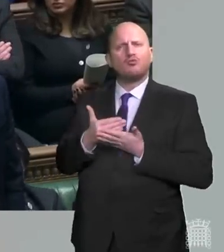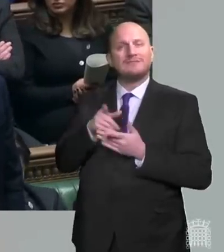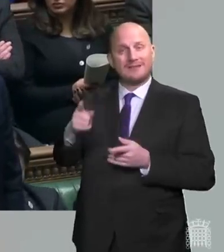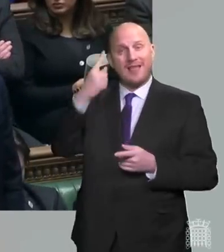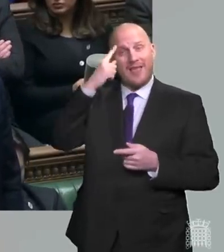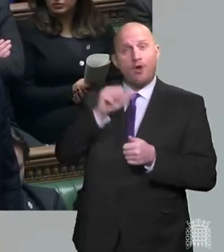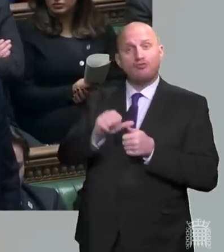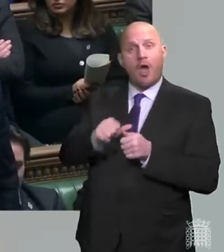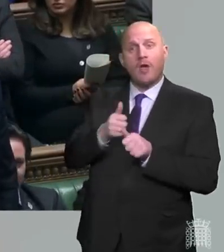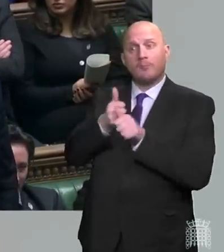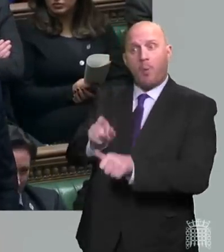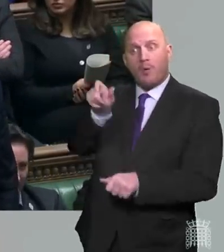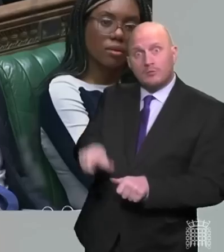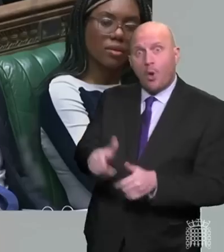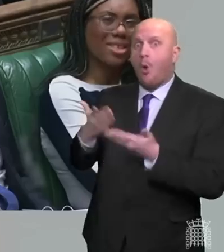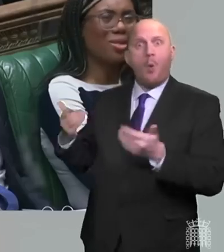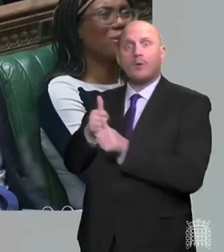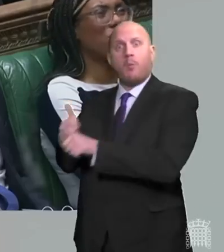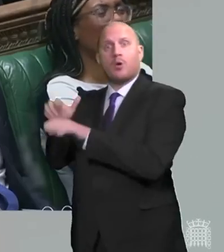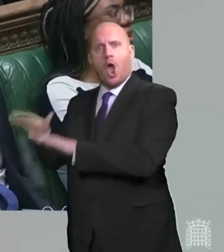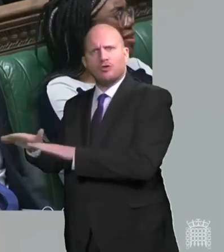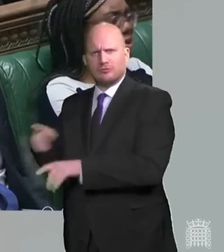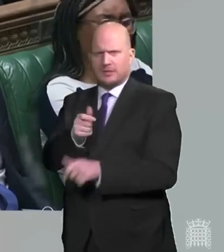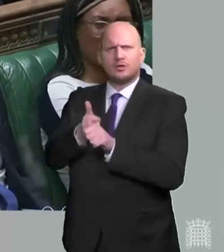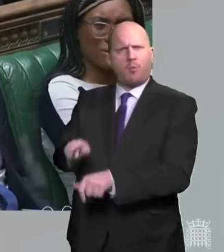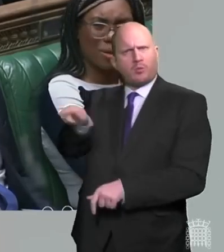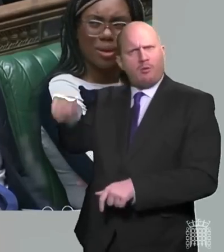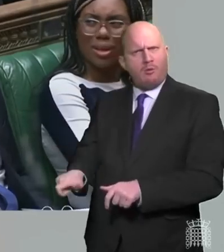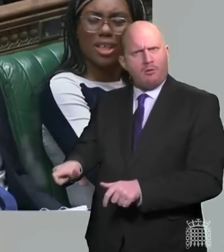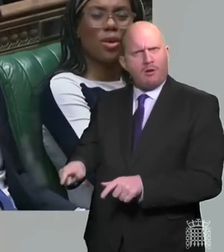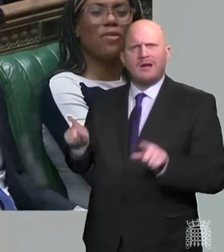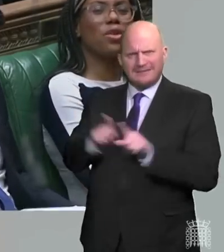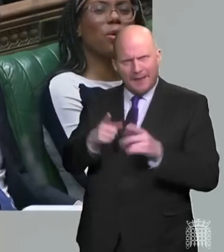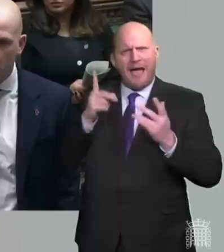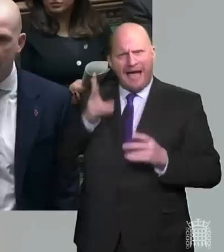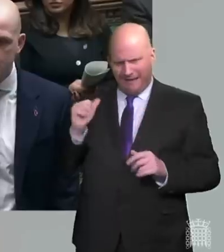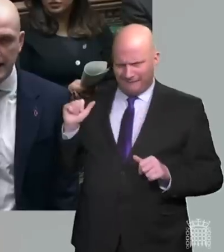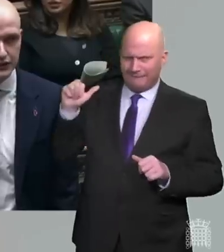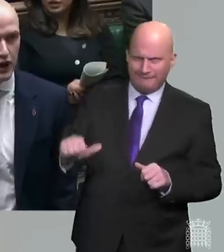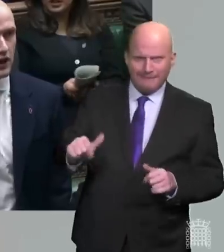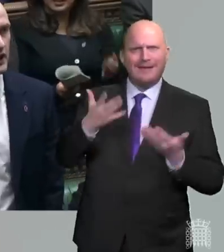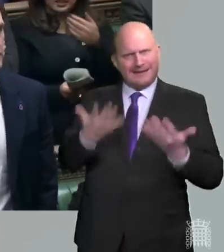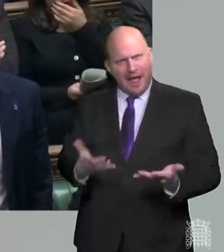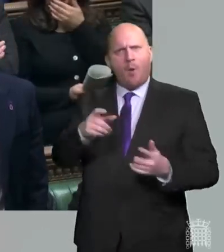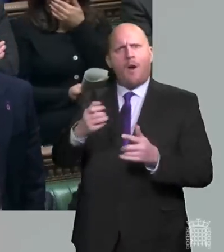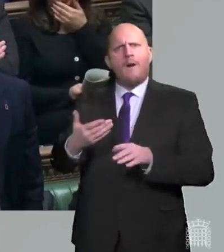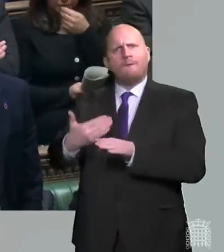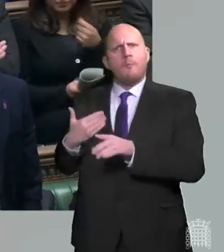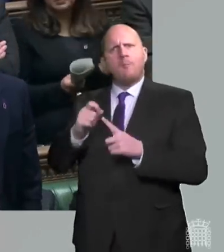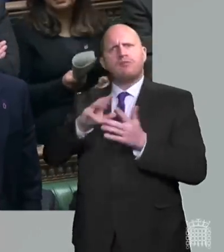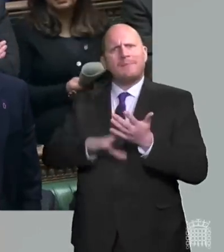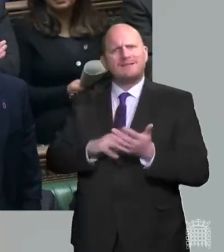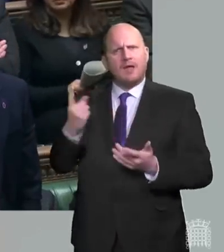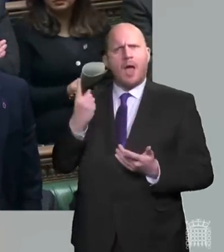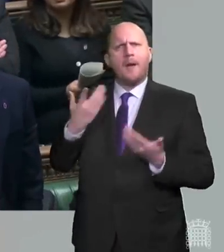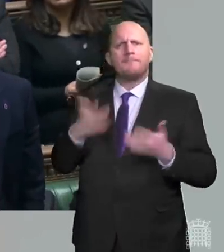million penalty from HMRC. And of course, he's seeking to protect the former Prime Minister despite his